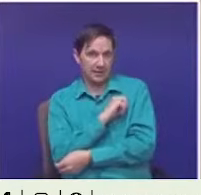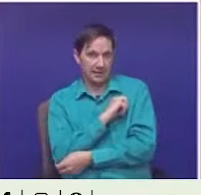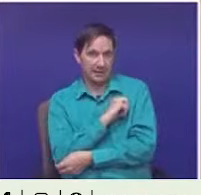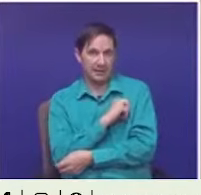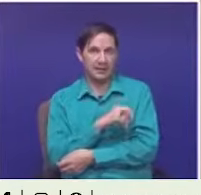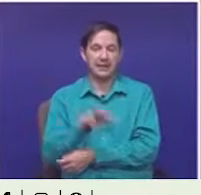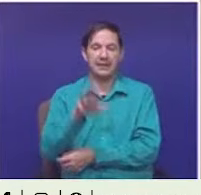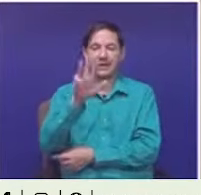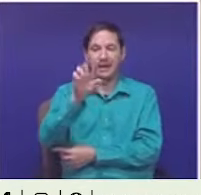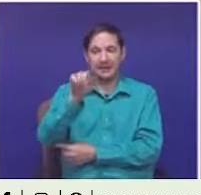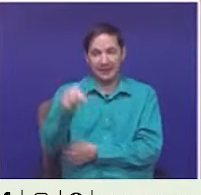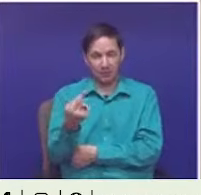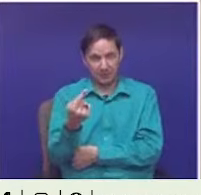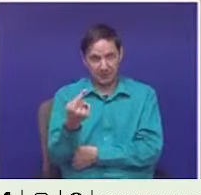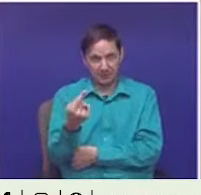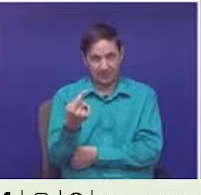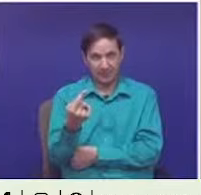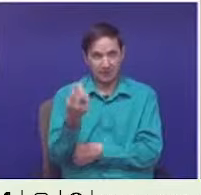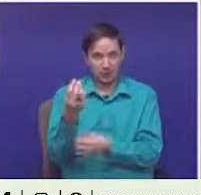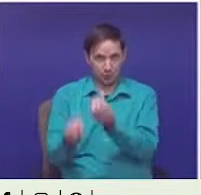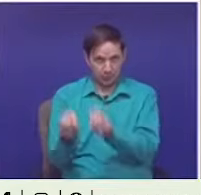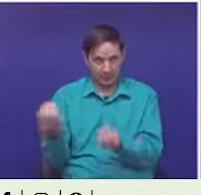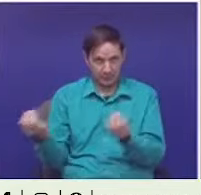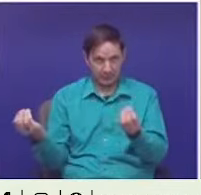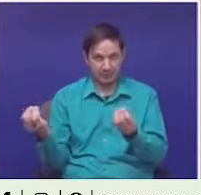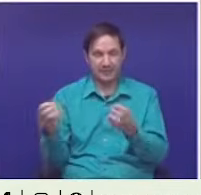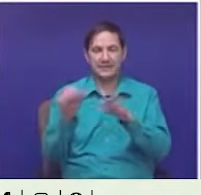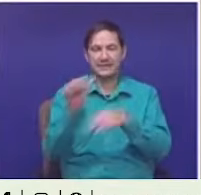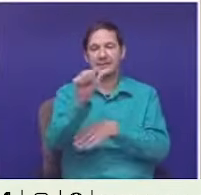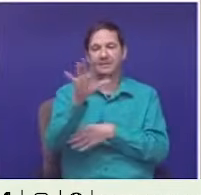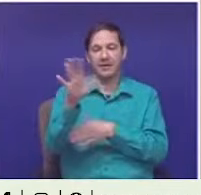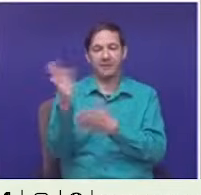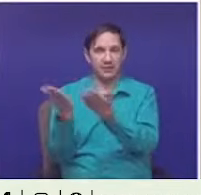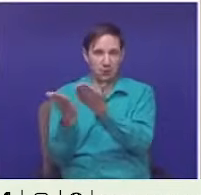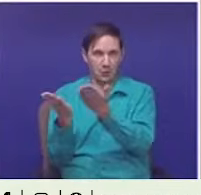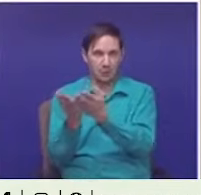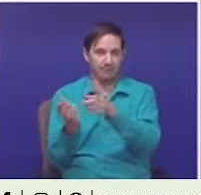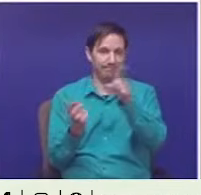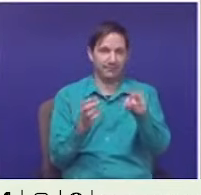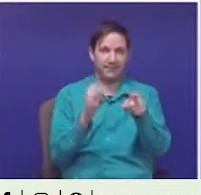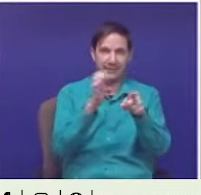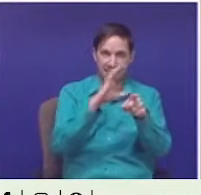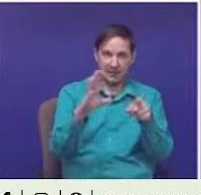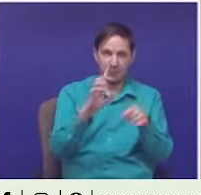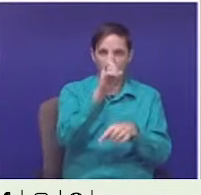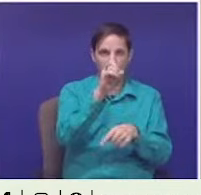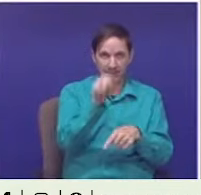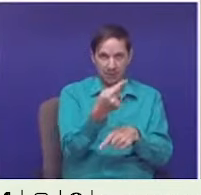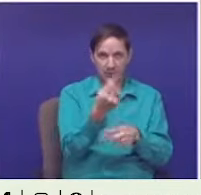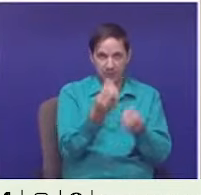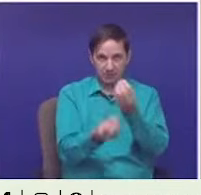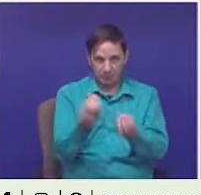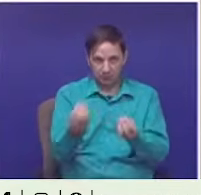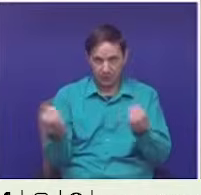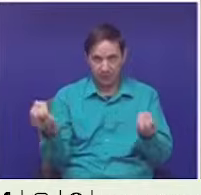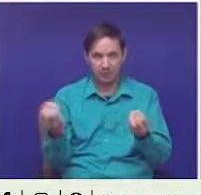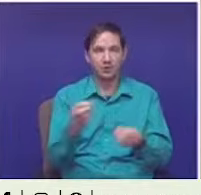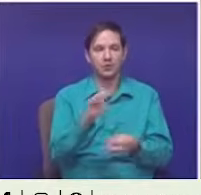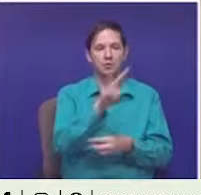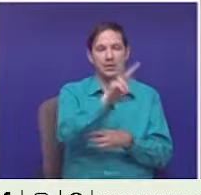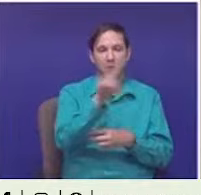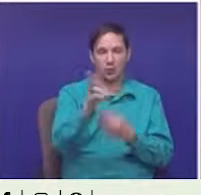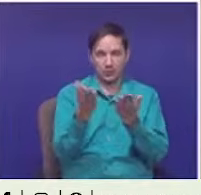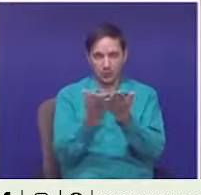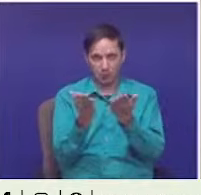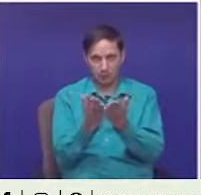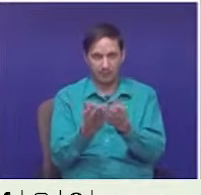over 9,000 learners across 65 schools. In the Eastern Cape, over 1,000 learners across 22